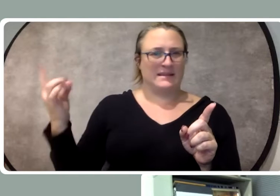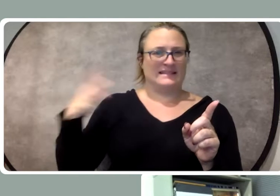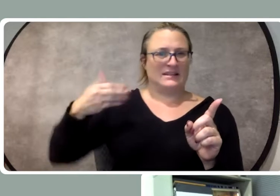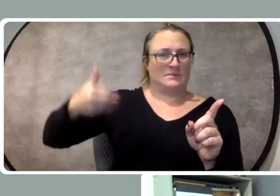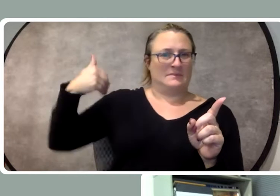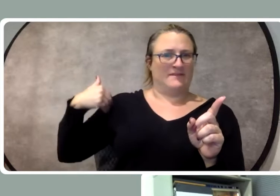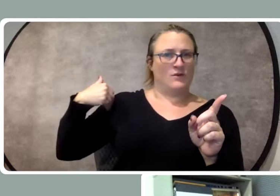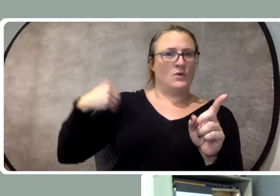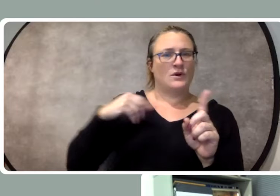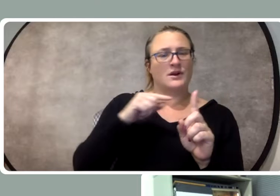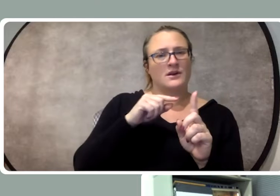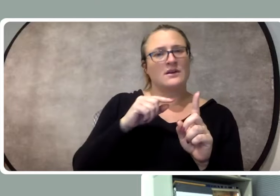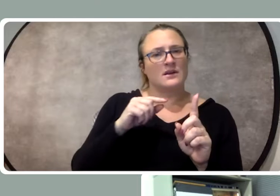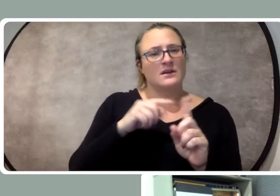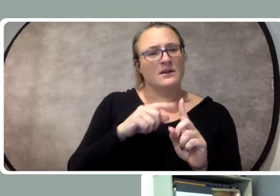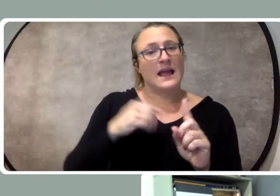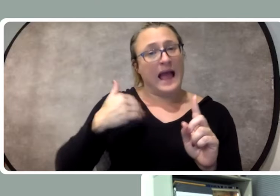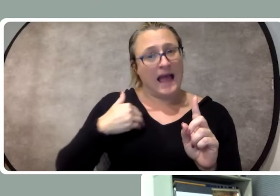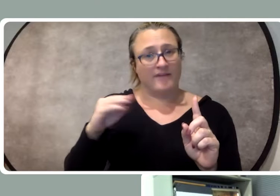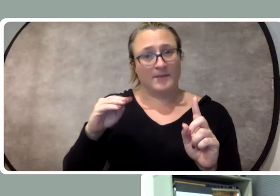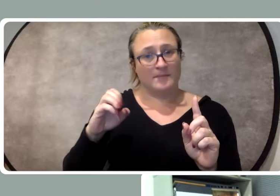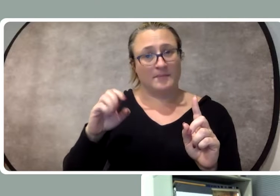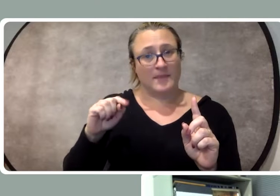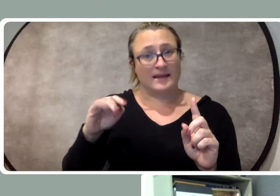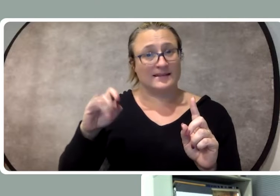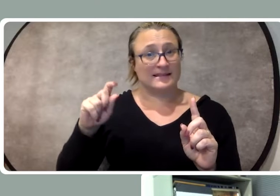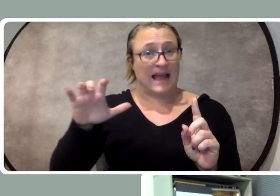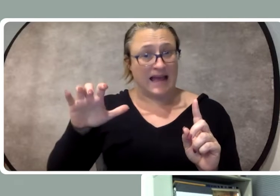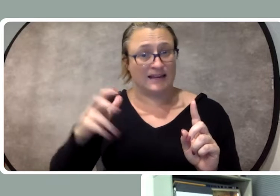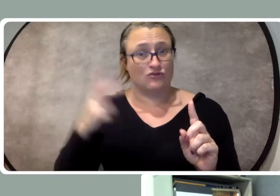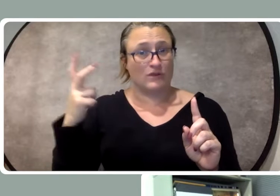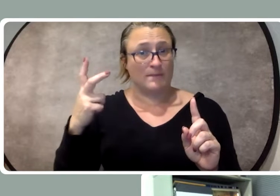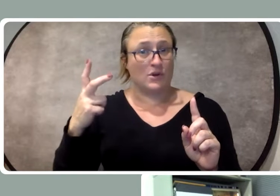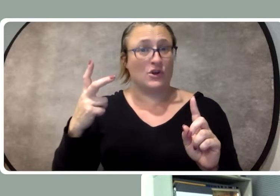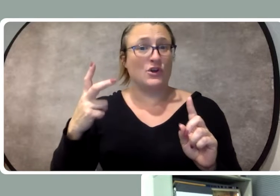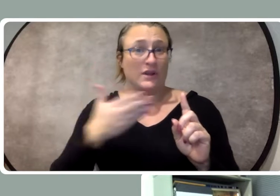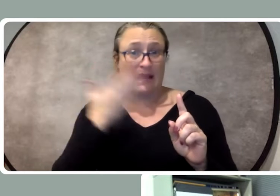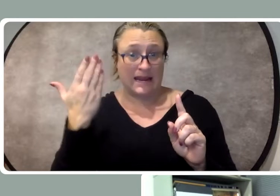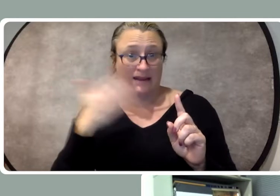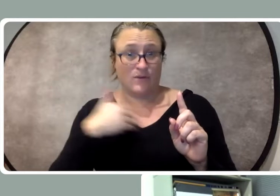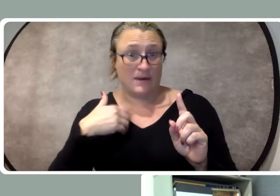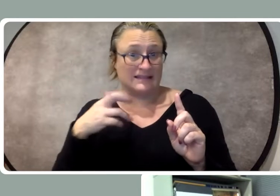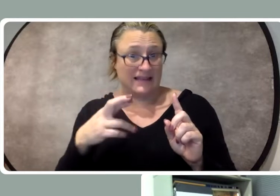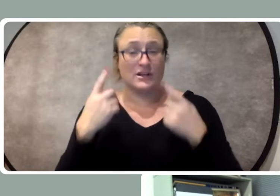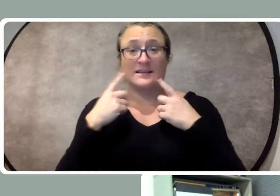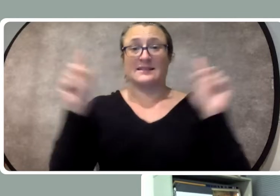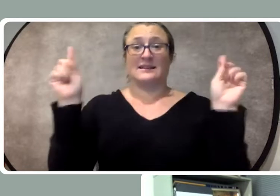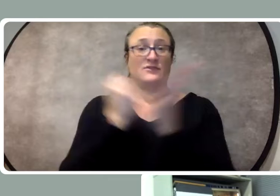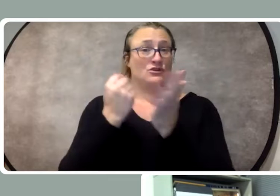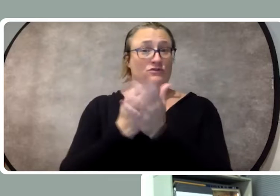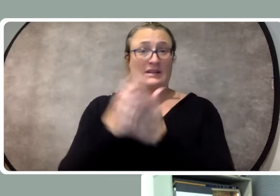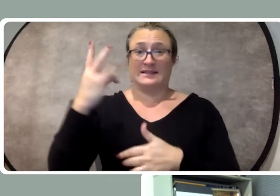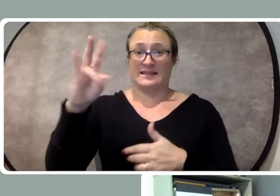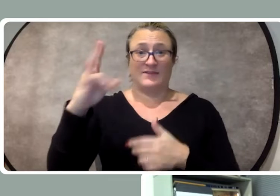from someone with metastatic triple negative breast cancer who was successfully treated 17 years ago and has